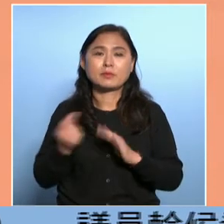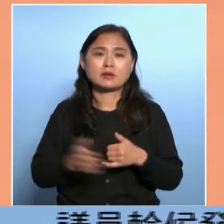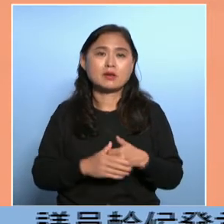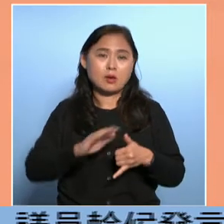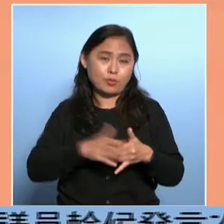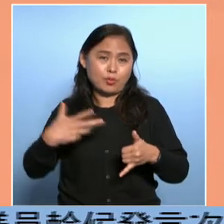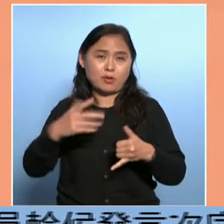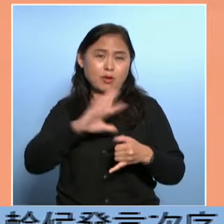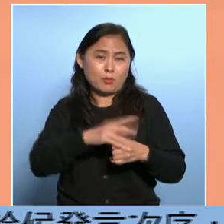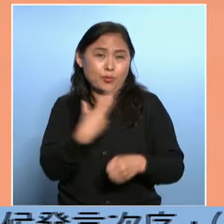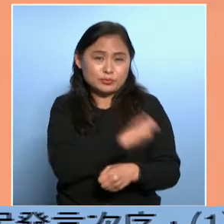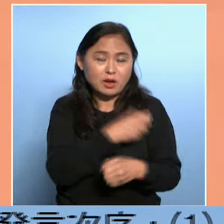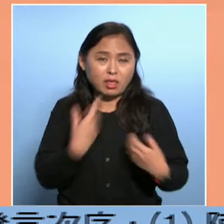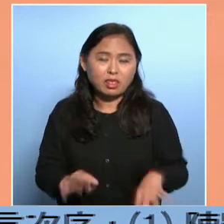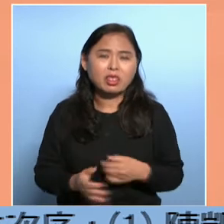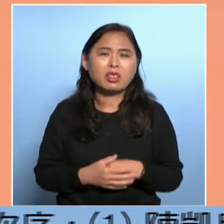some